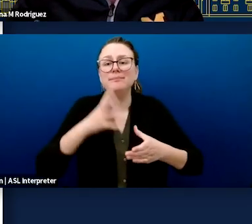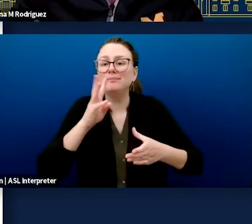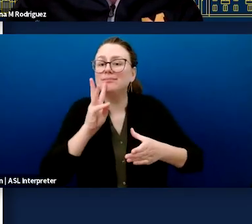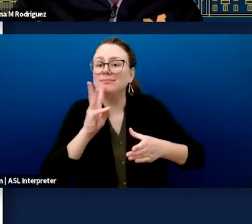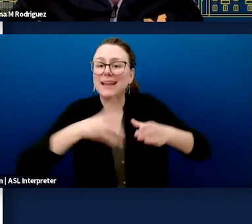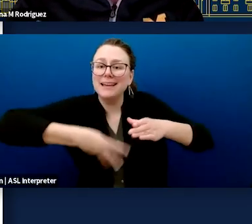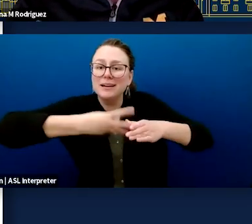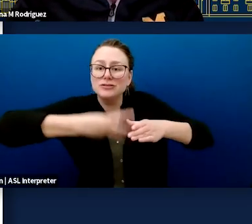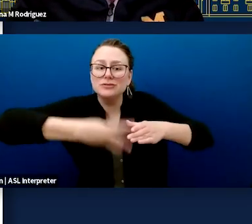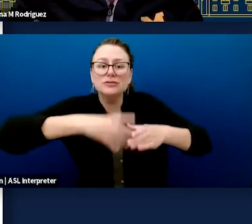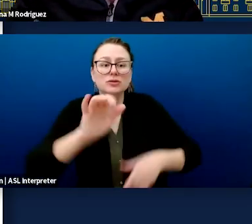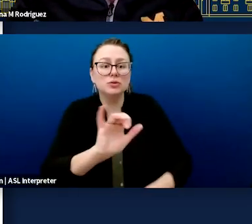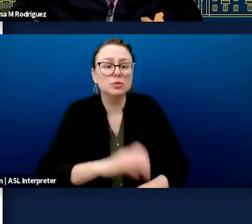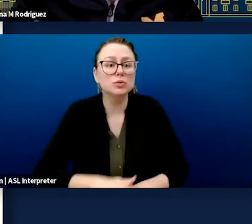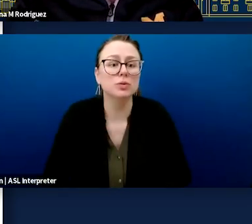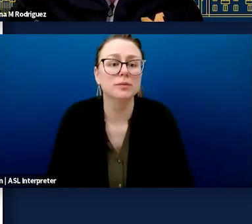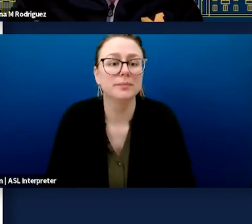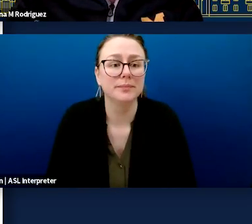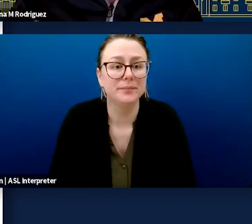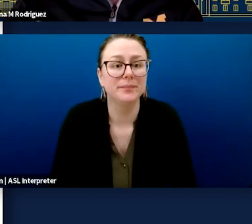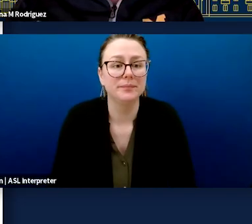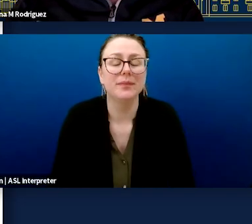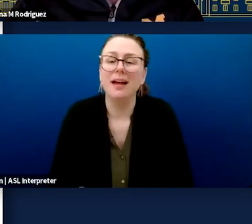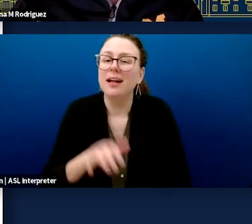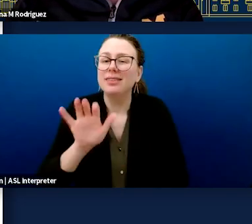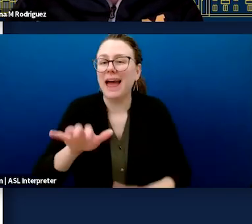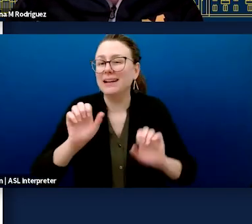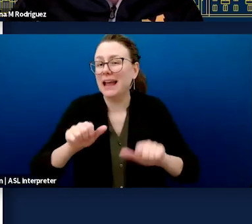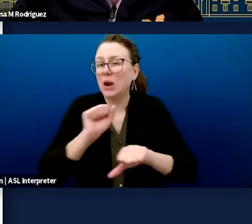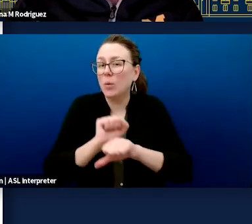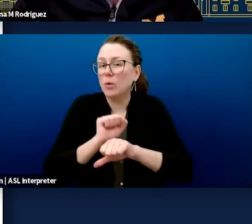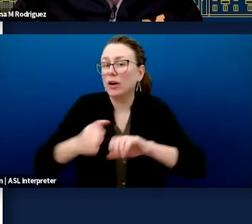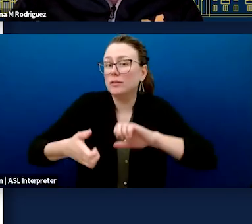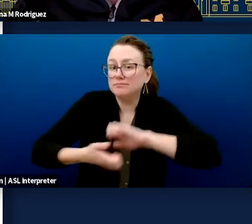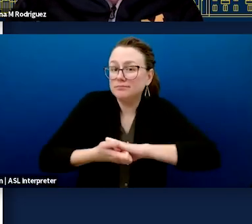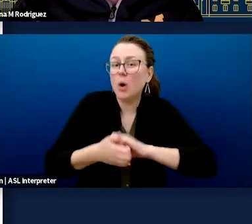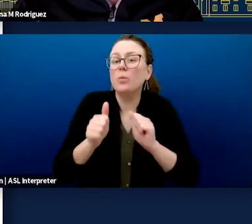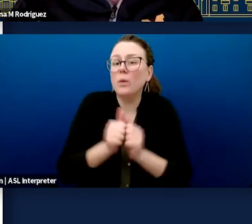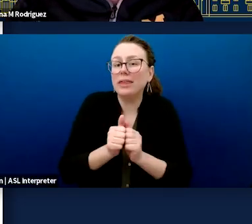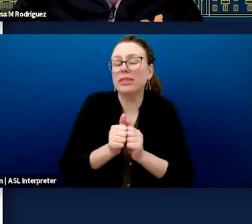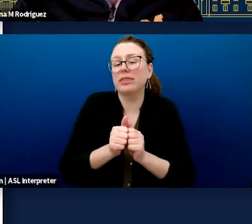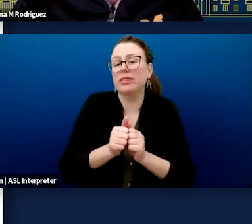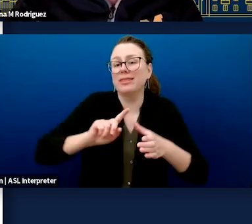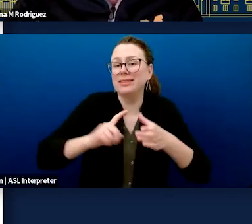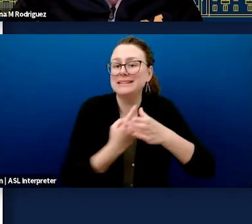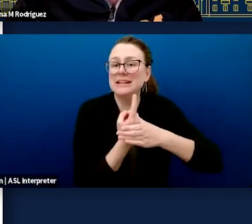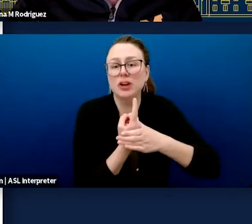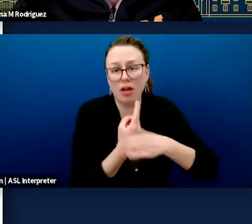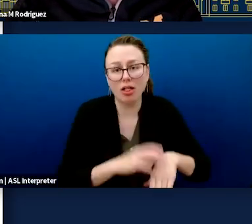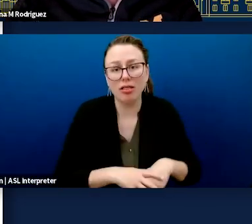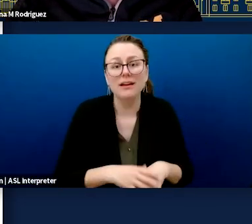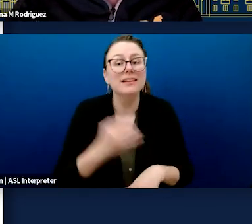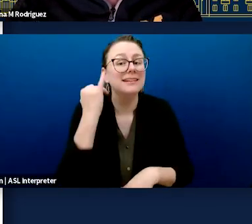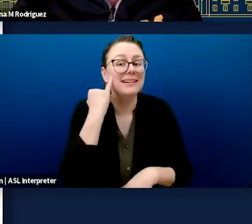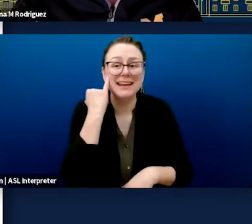to augment your digital rectal stimulation if digital rectal stimulation